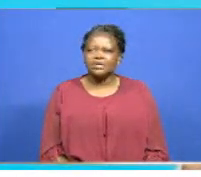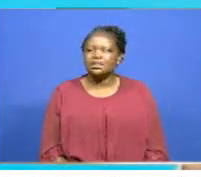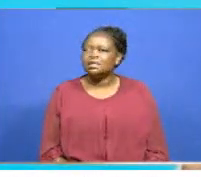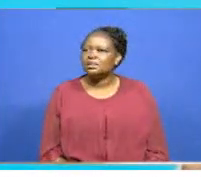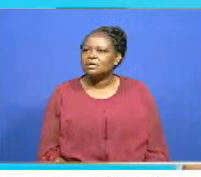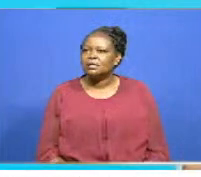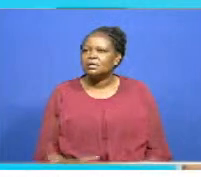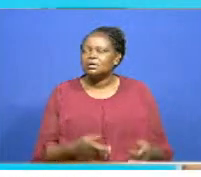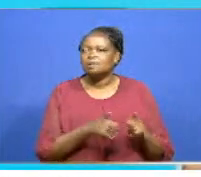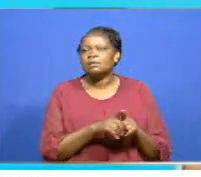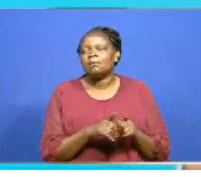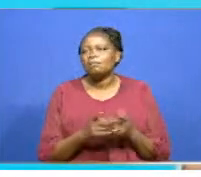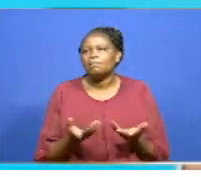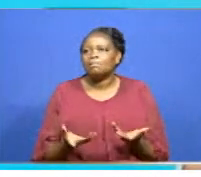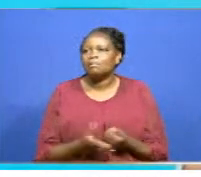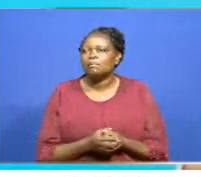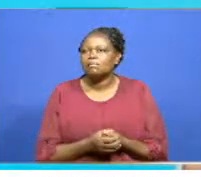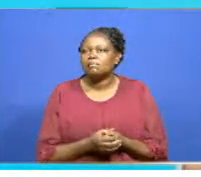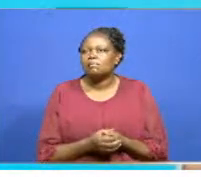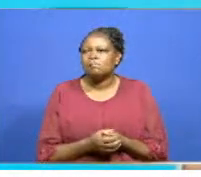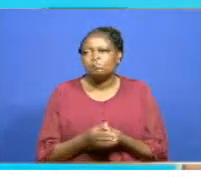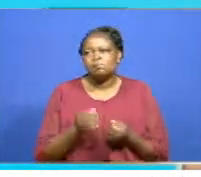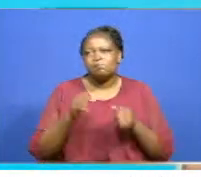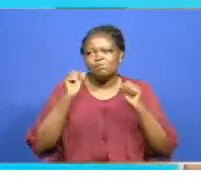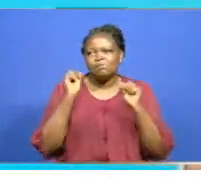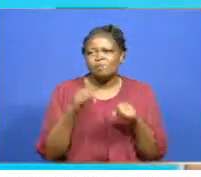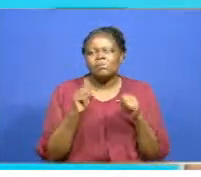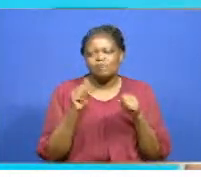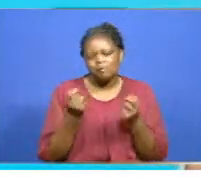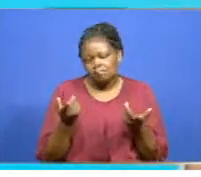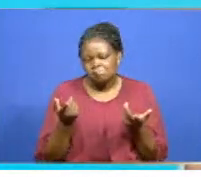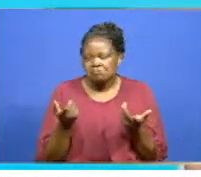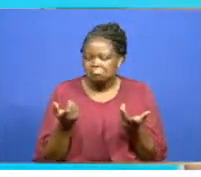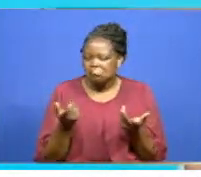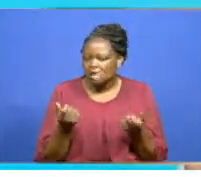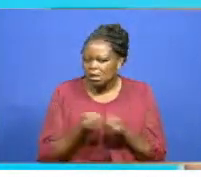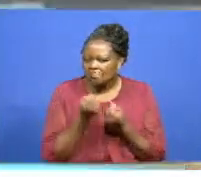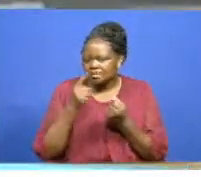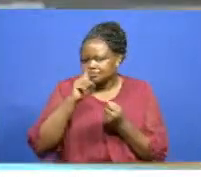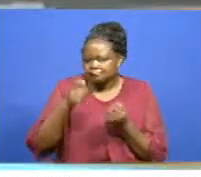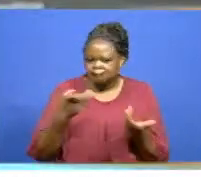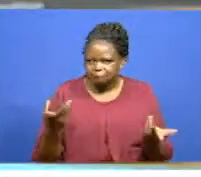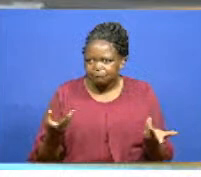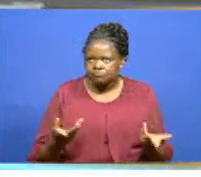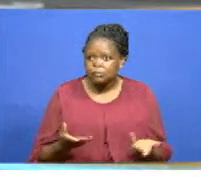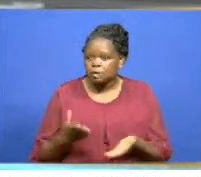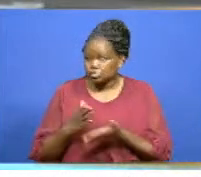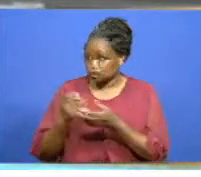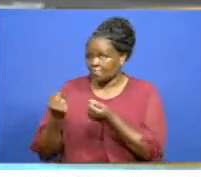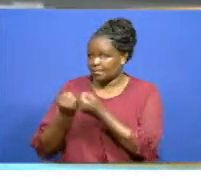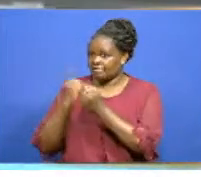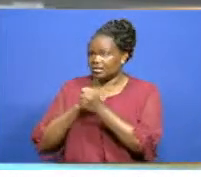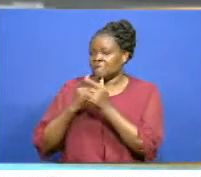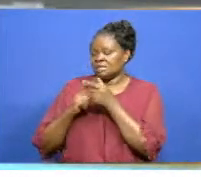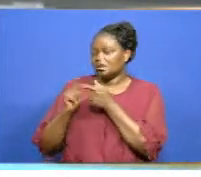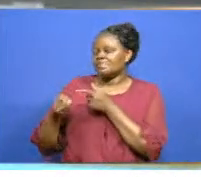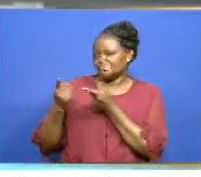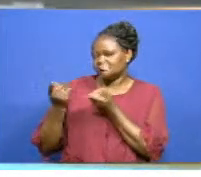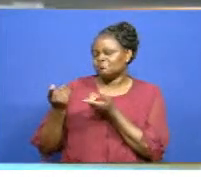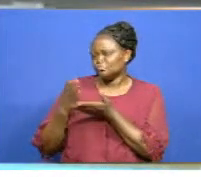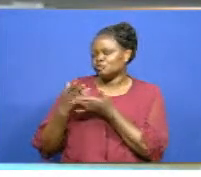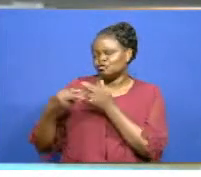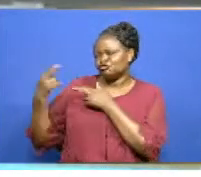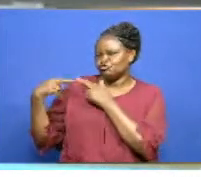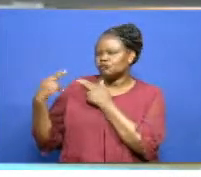another kingpin. Is this likely to play out? It has played around, and some of this, it is extremely